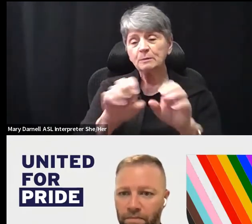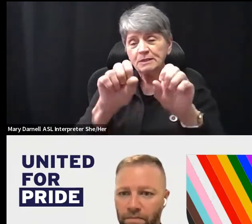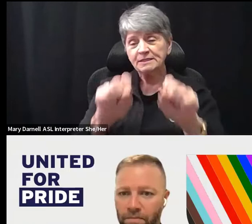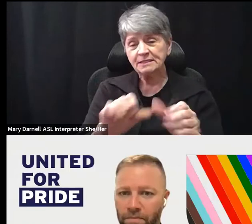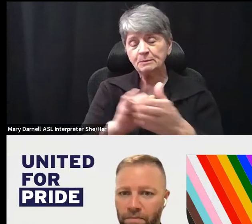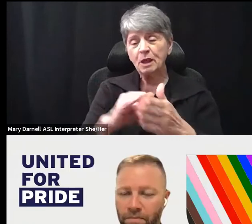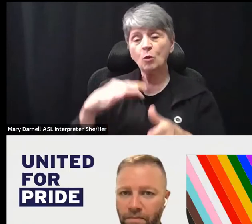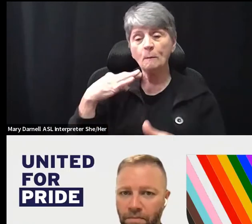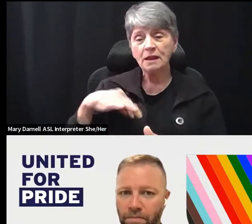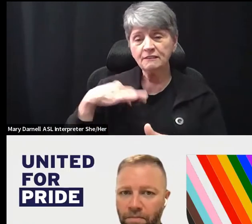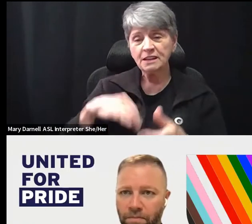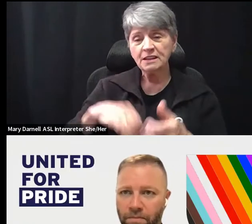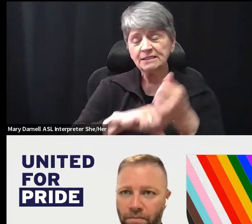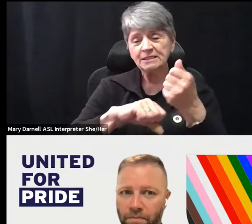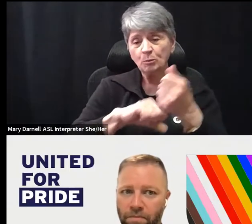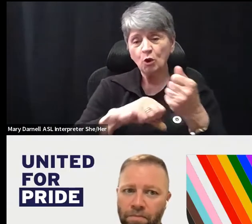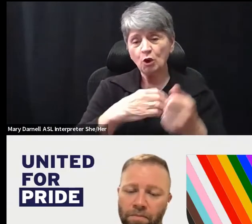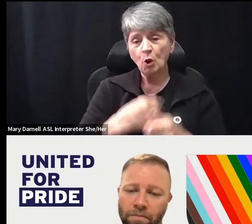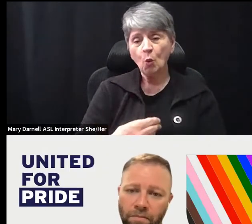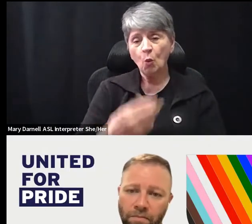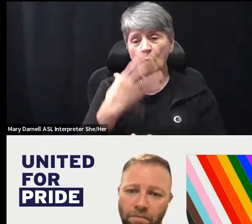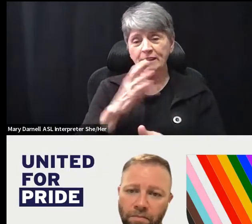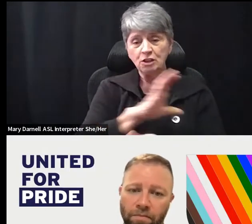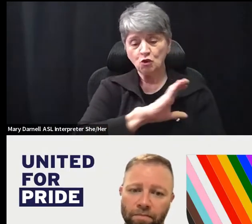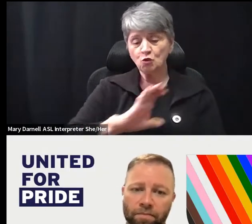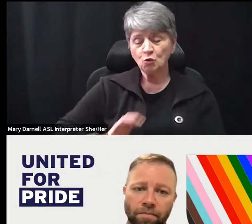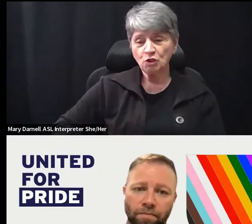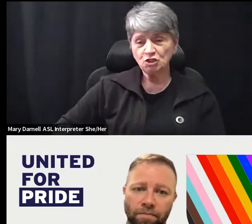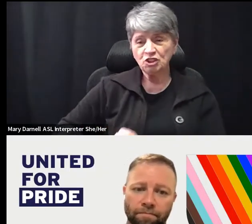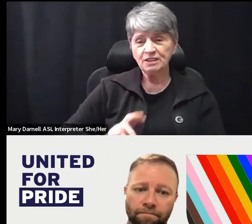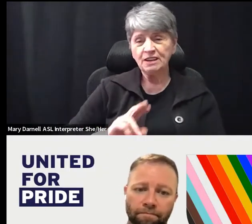white Christian nationalism continues in the wake of this decision.